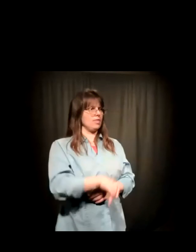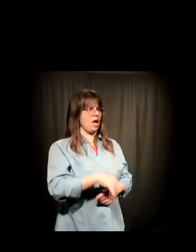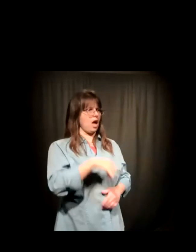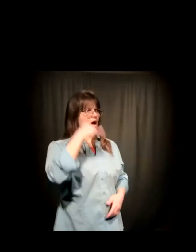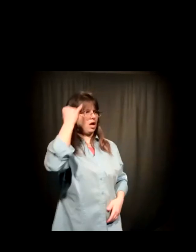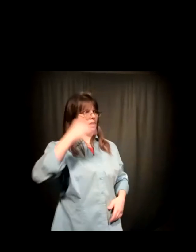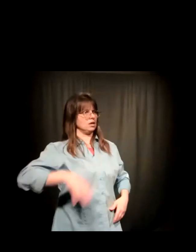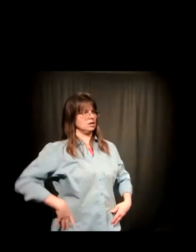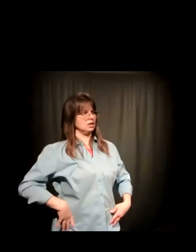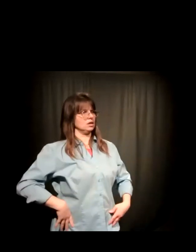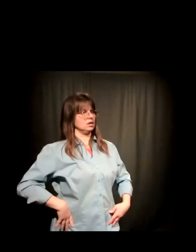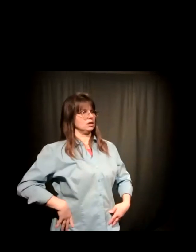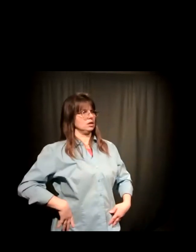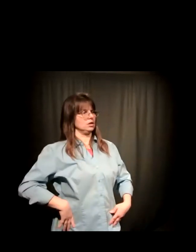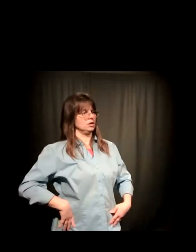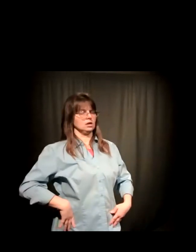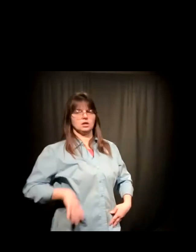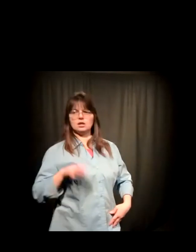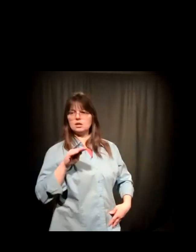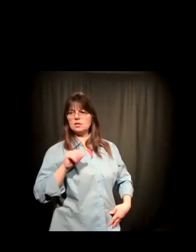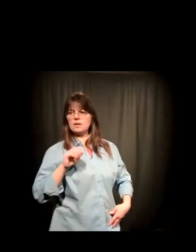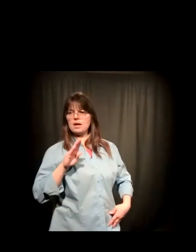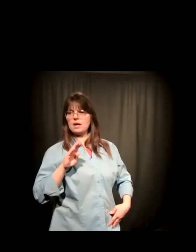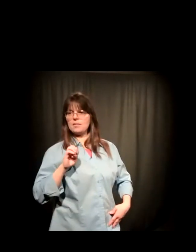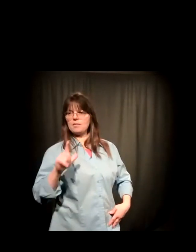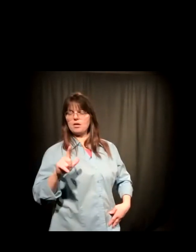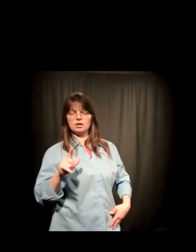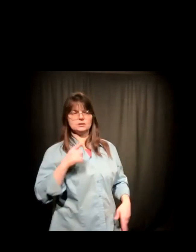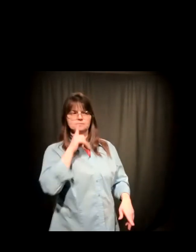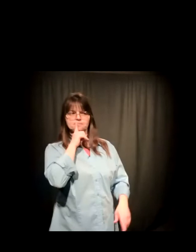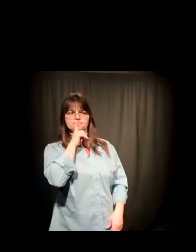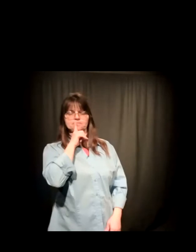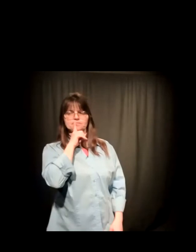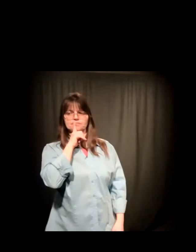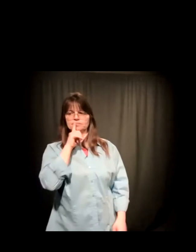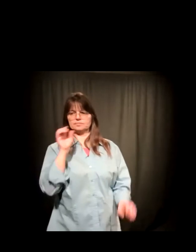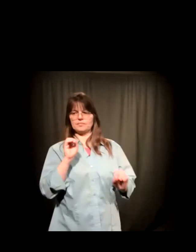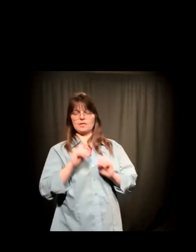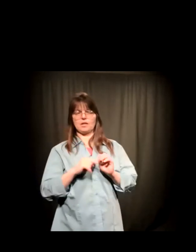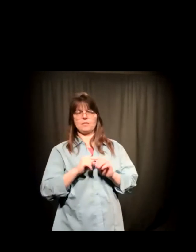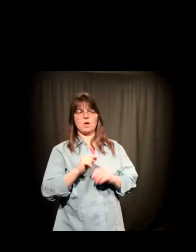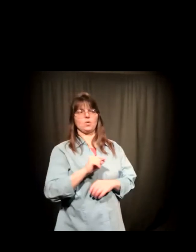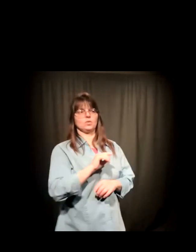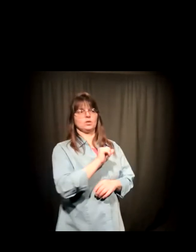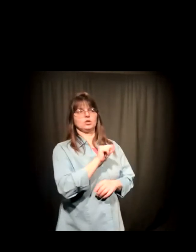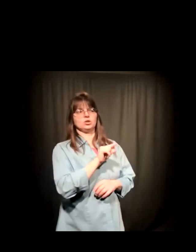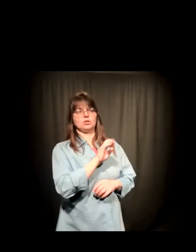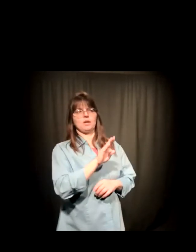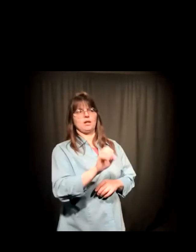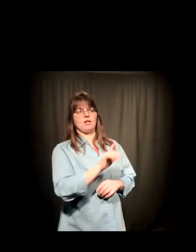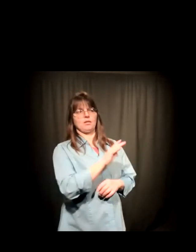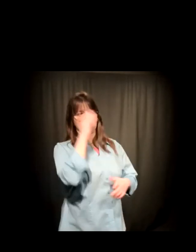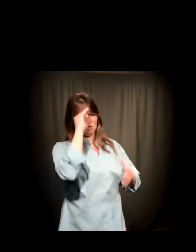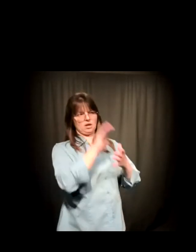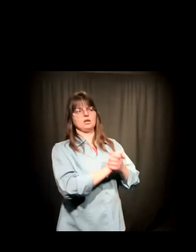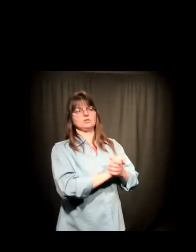Now Mabel said almost nothing about any of Alex's work, only that as he stood behind